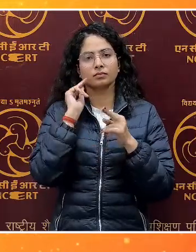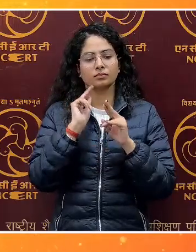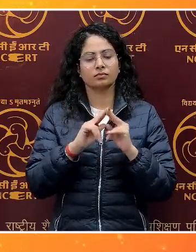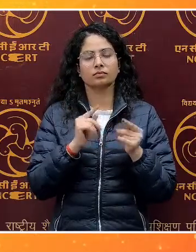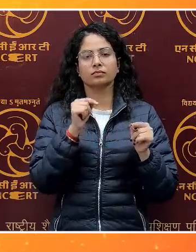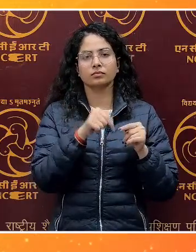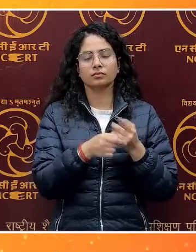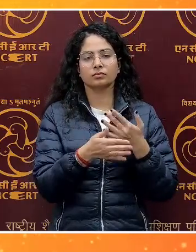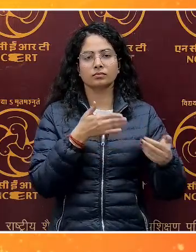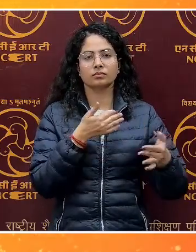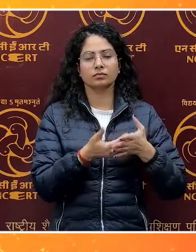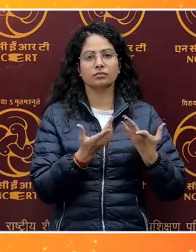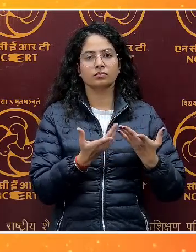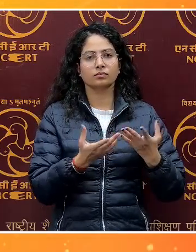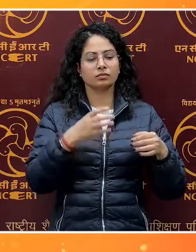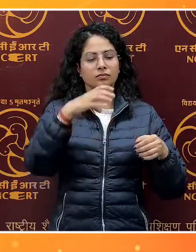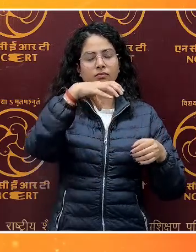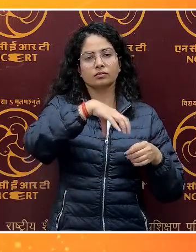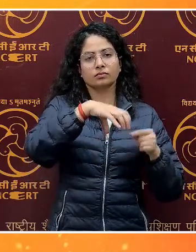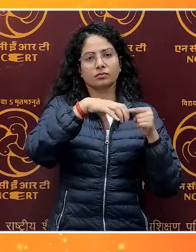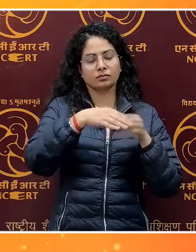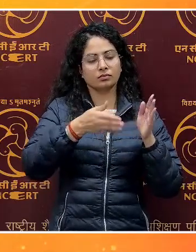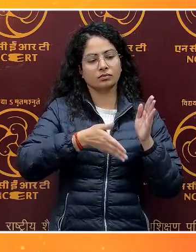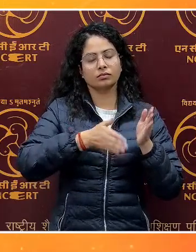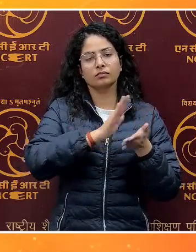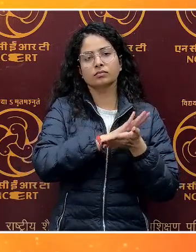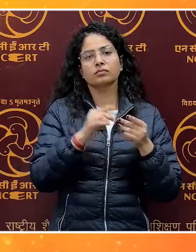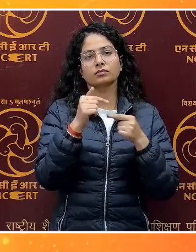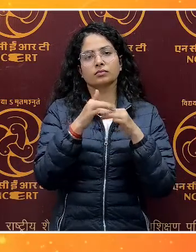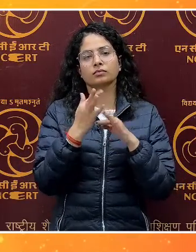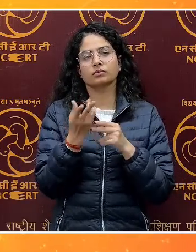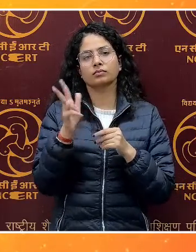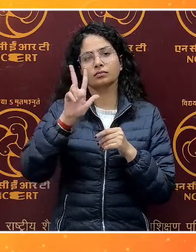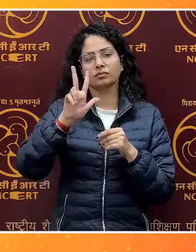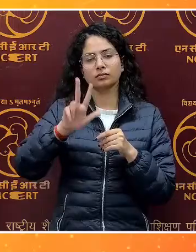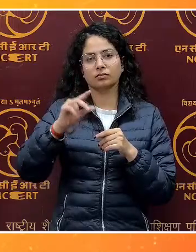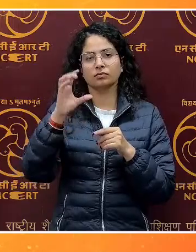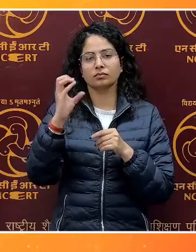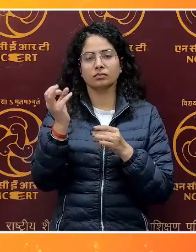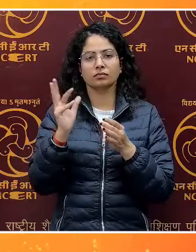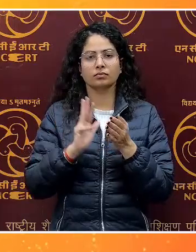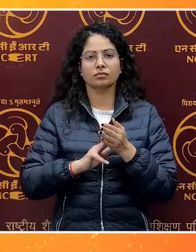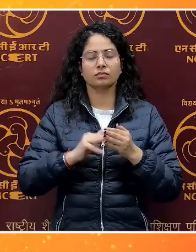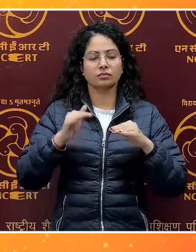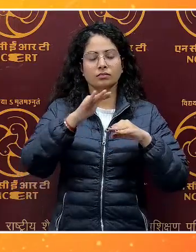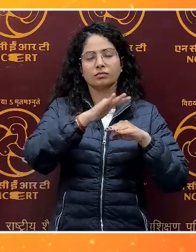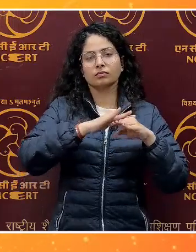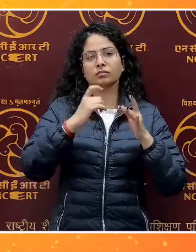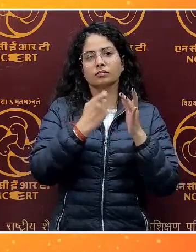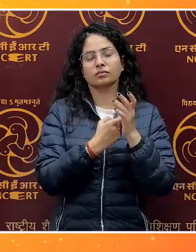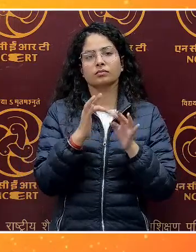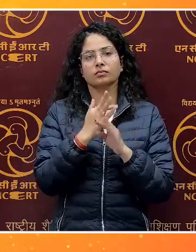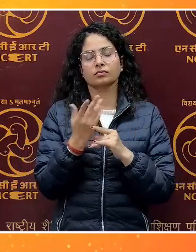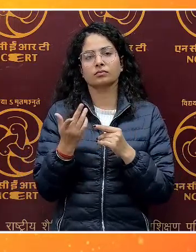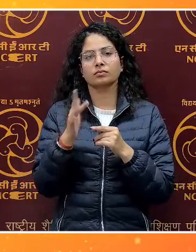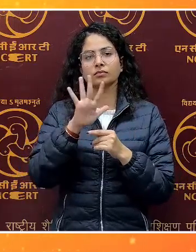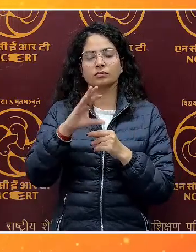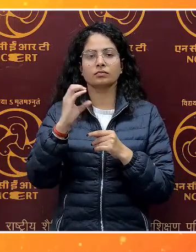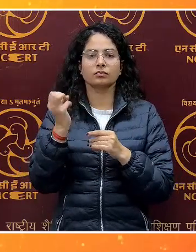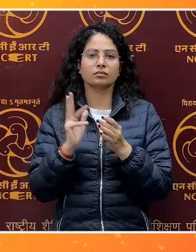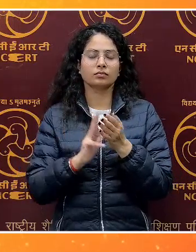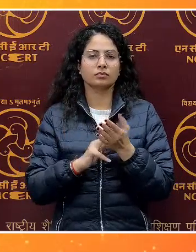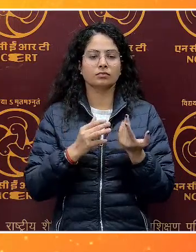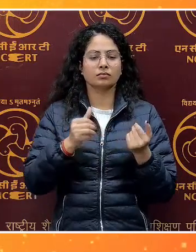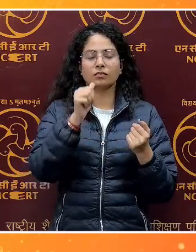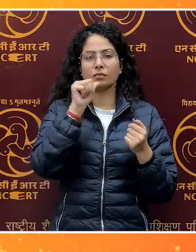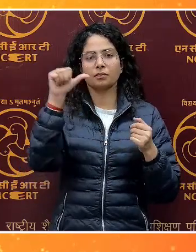form of an inverted cone. Its height is 8 centimeters and the radius of its top, which is open, is 5 centimeters. It is filled